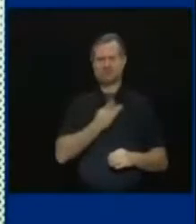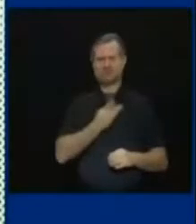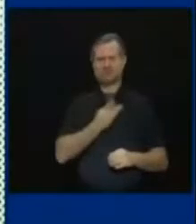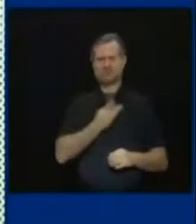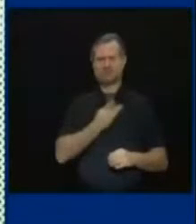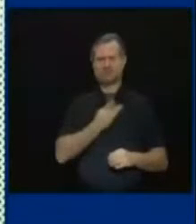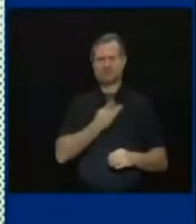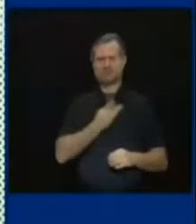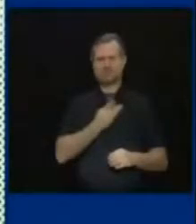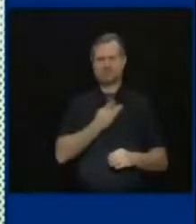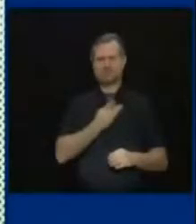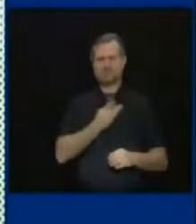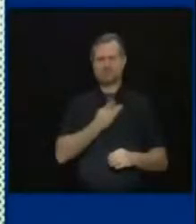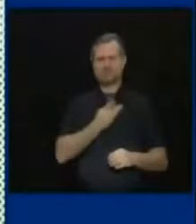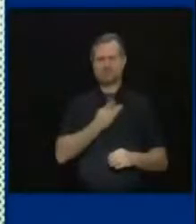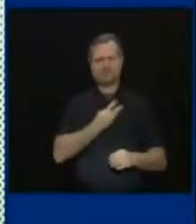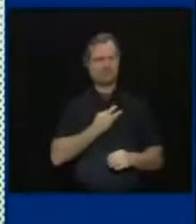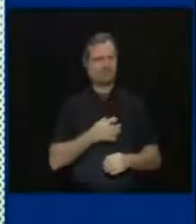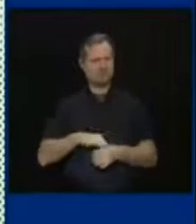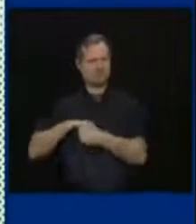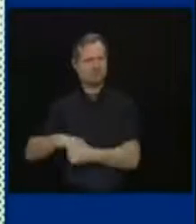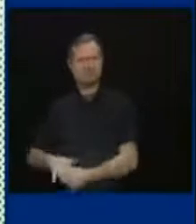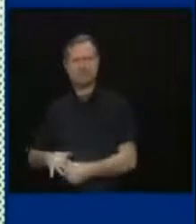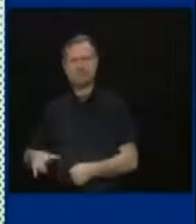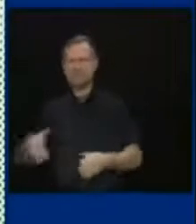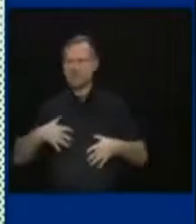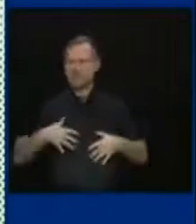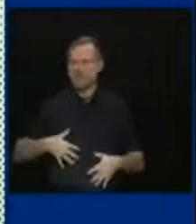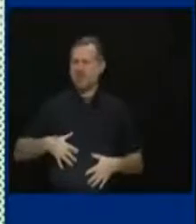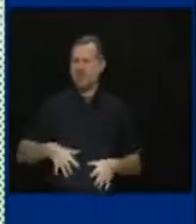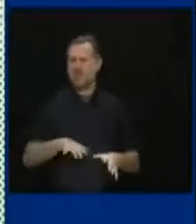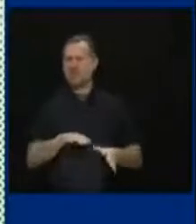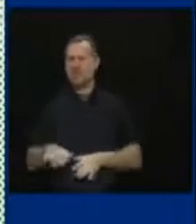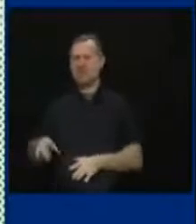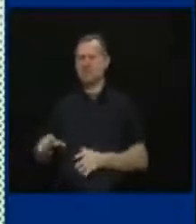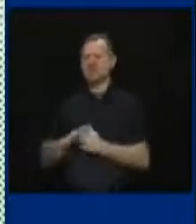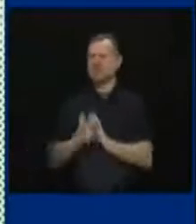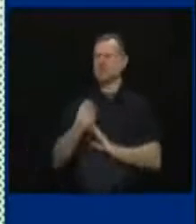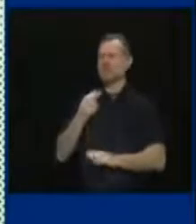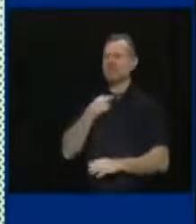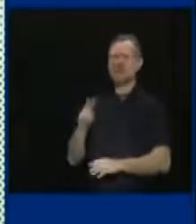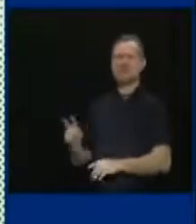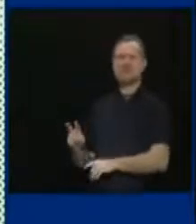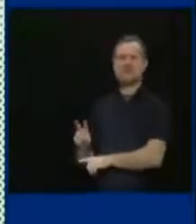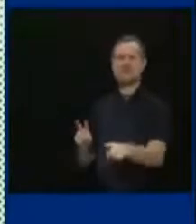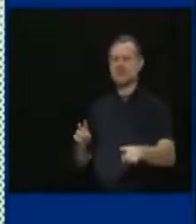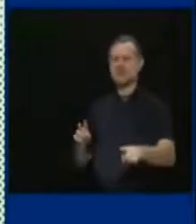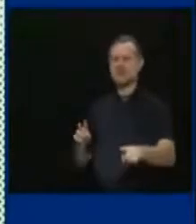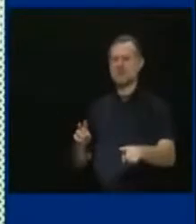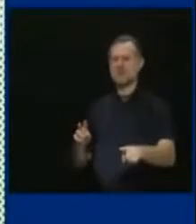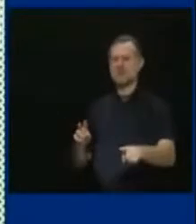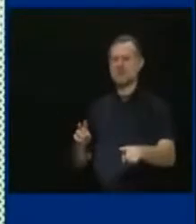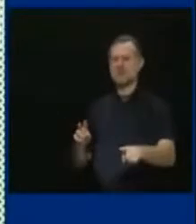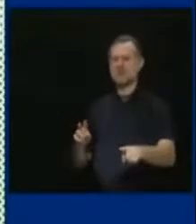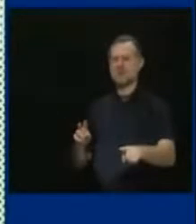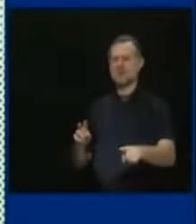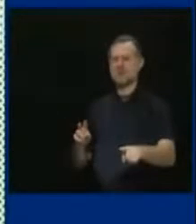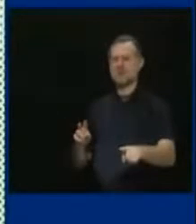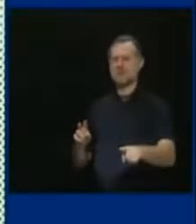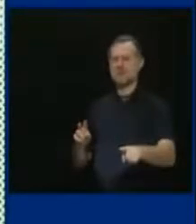For years. For literally years. Victims of the opioid crisis, which quite frankly.